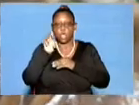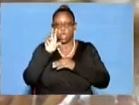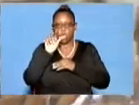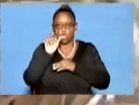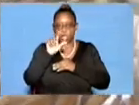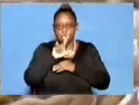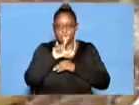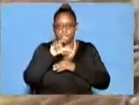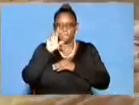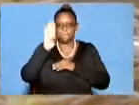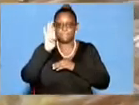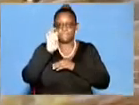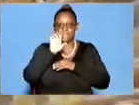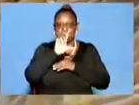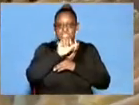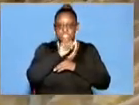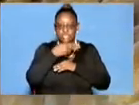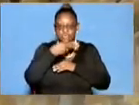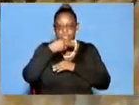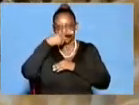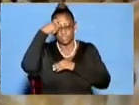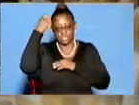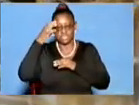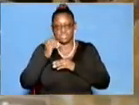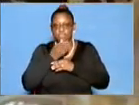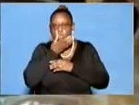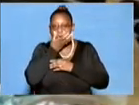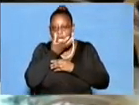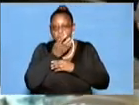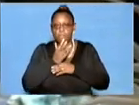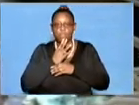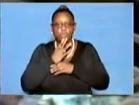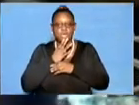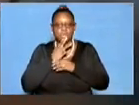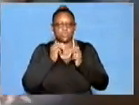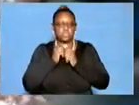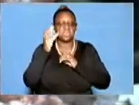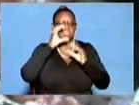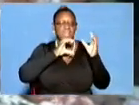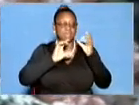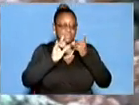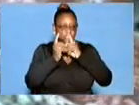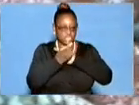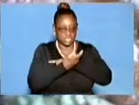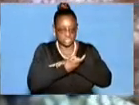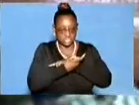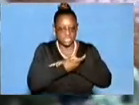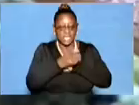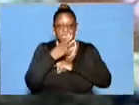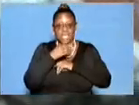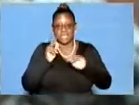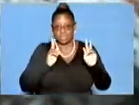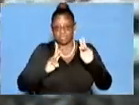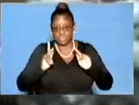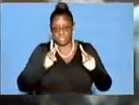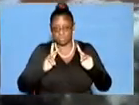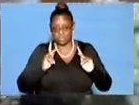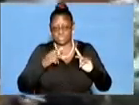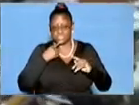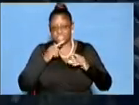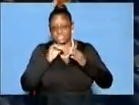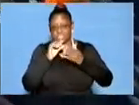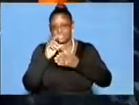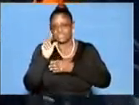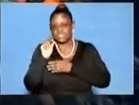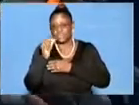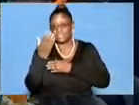taking place in the Bahamas due to warmer waters associated with climate change. Historically, experts have projected that by